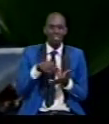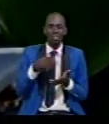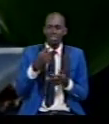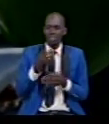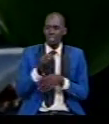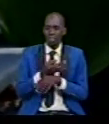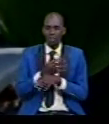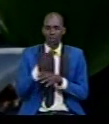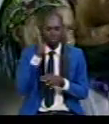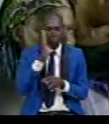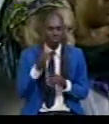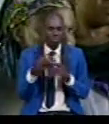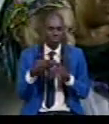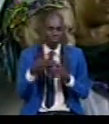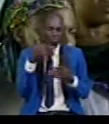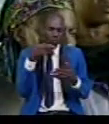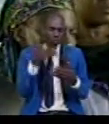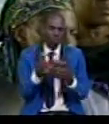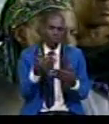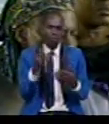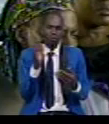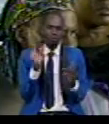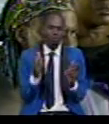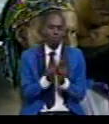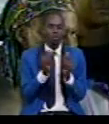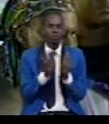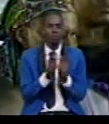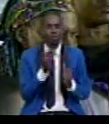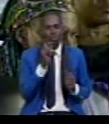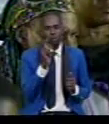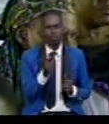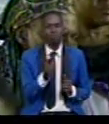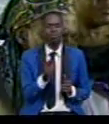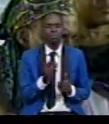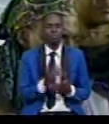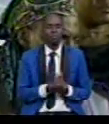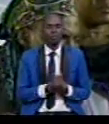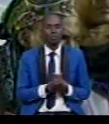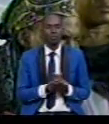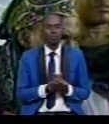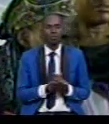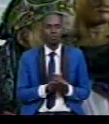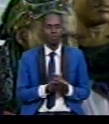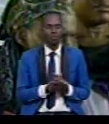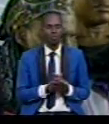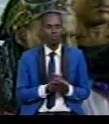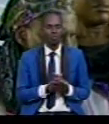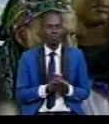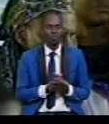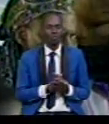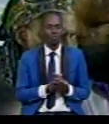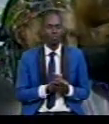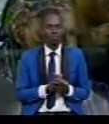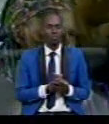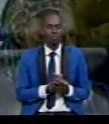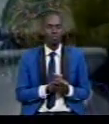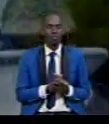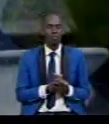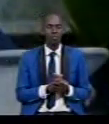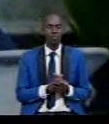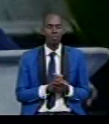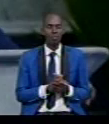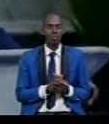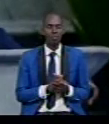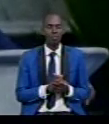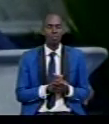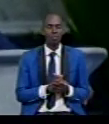those either in choir uniform or in their own vests.